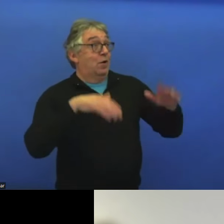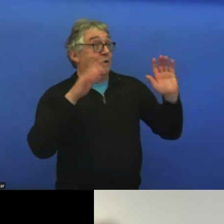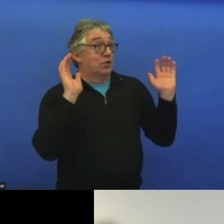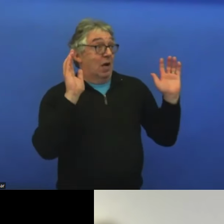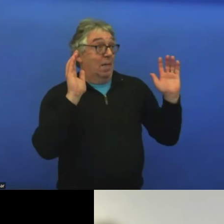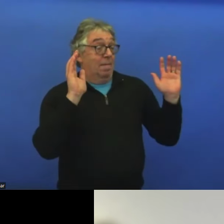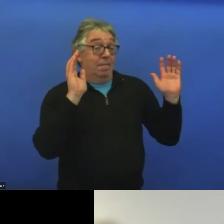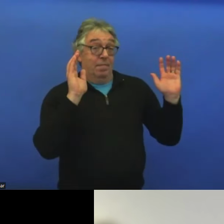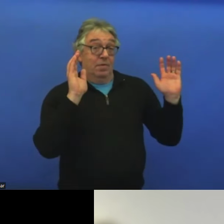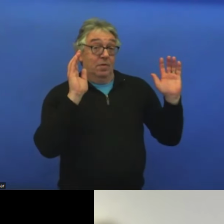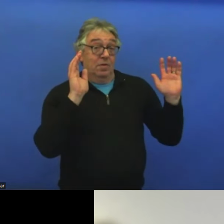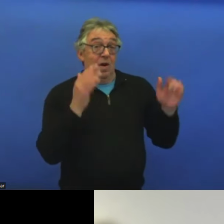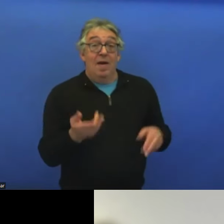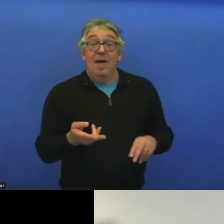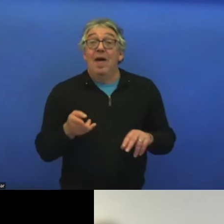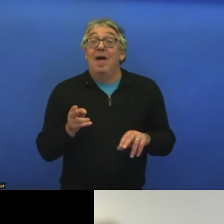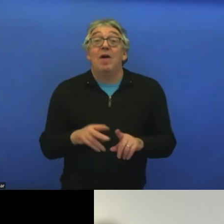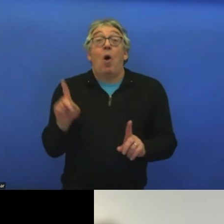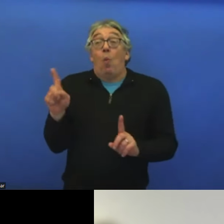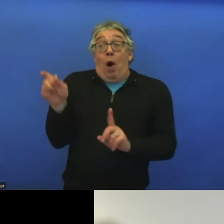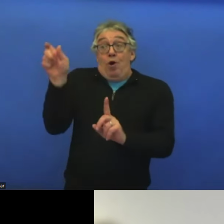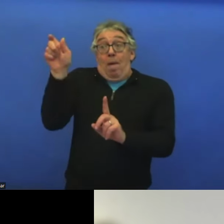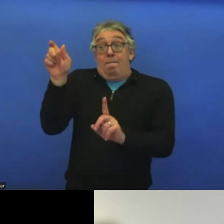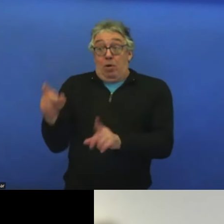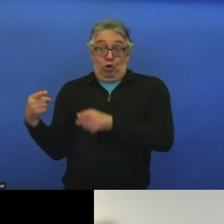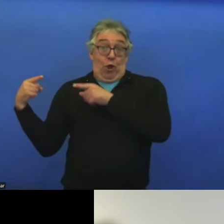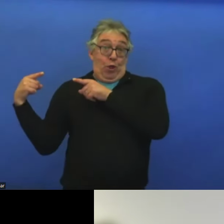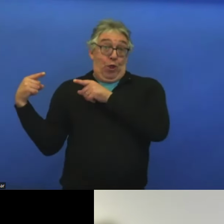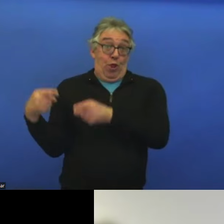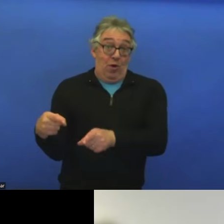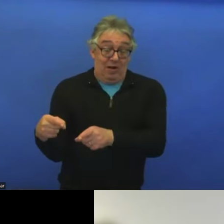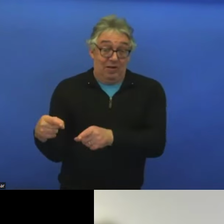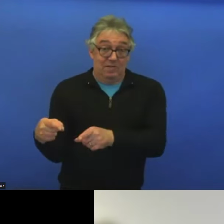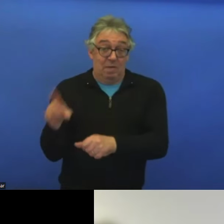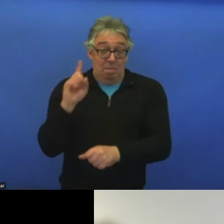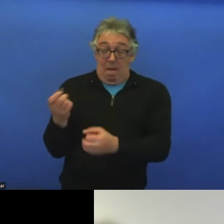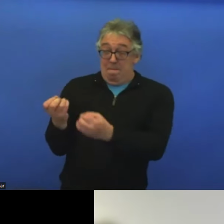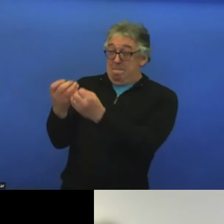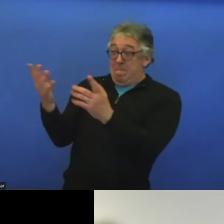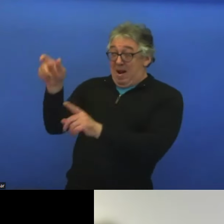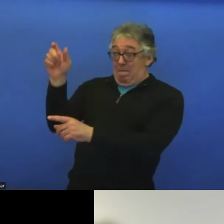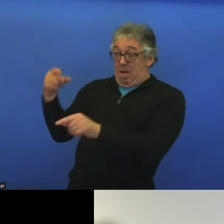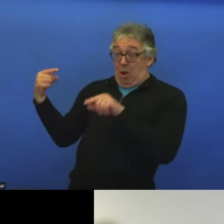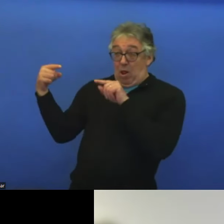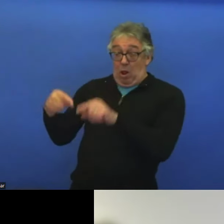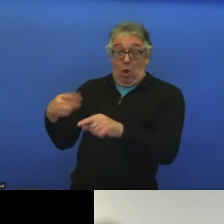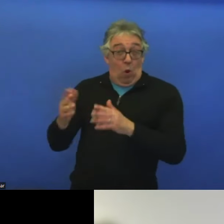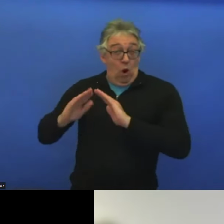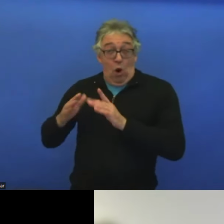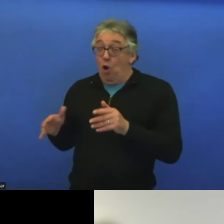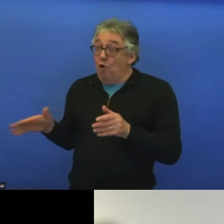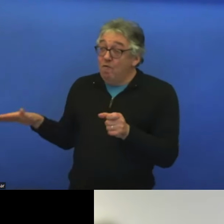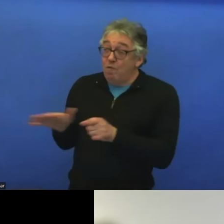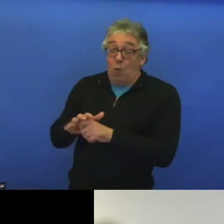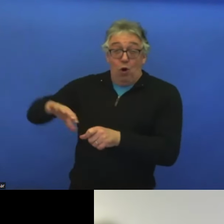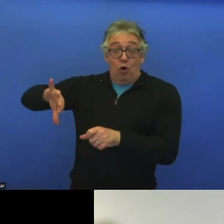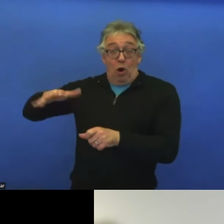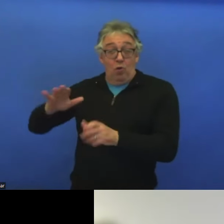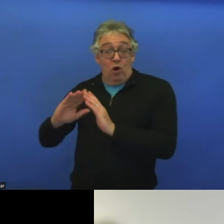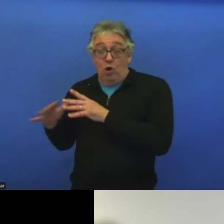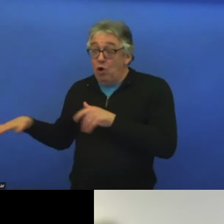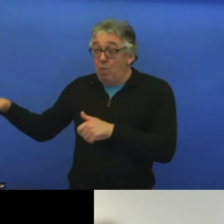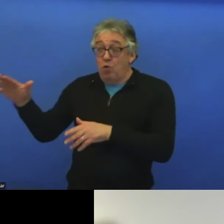one person poses a threat. It doesn't have to be a lot of person. It doesn't have to be an entire community. It doesn't